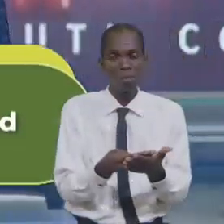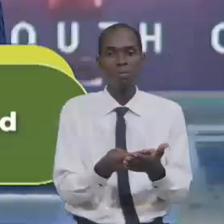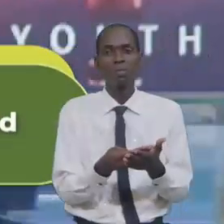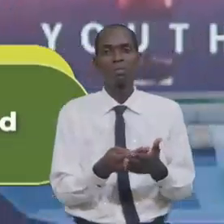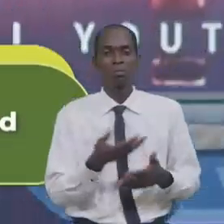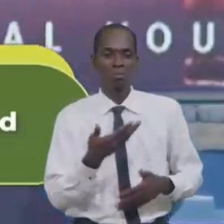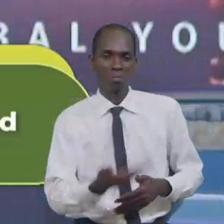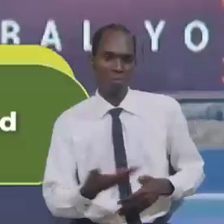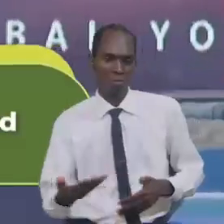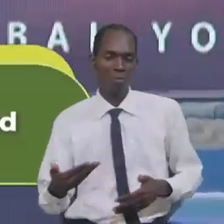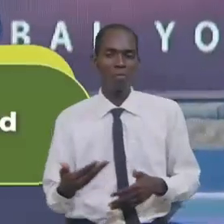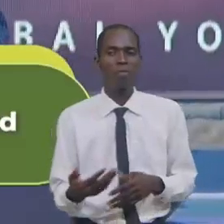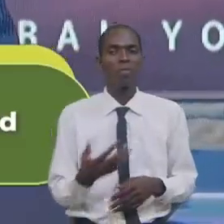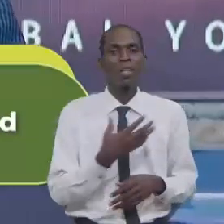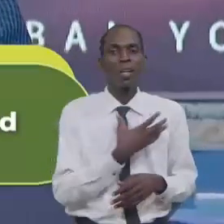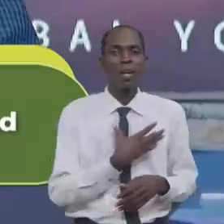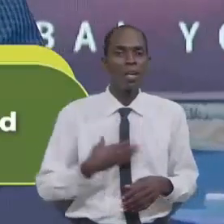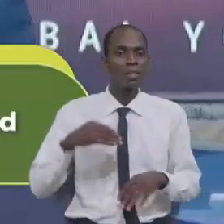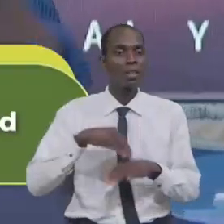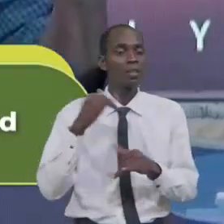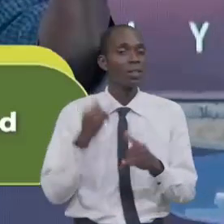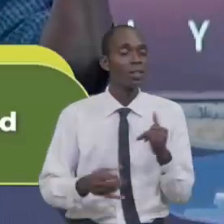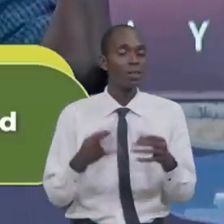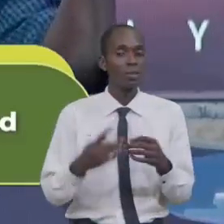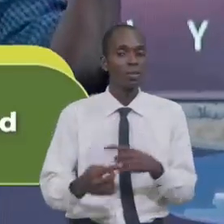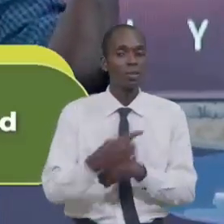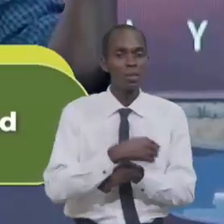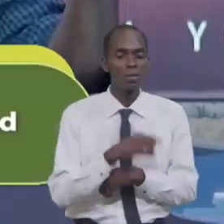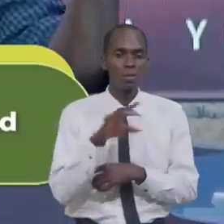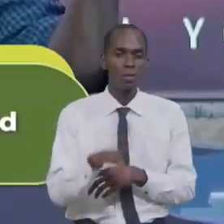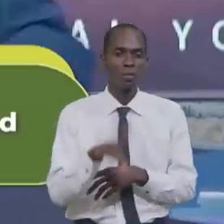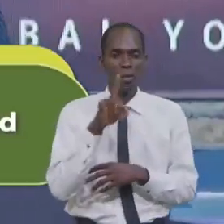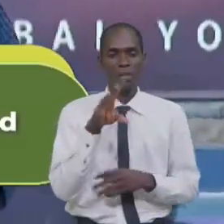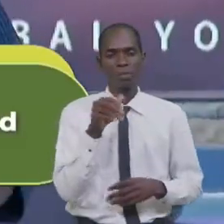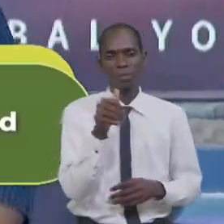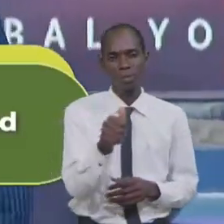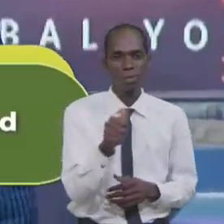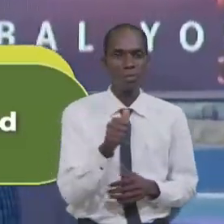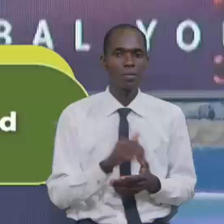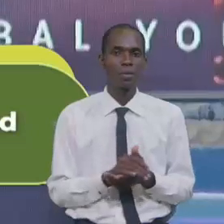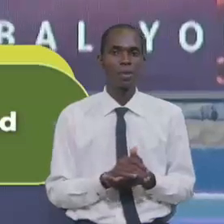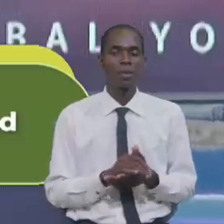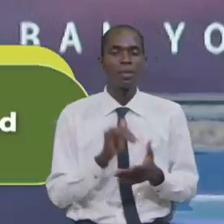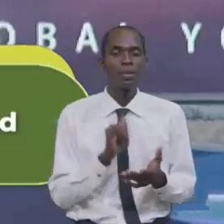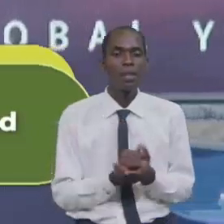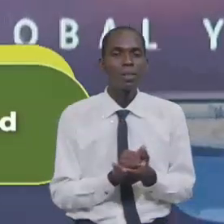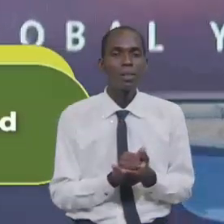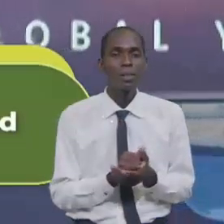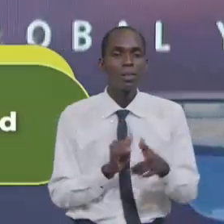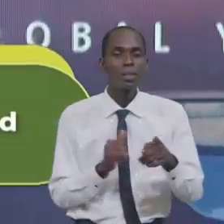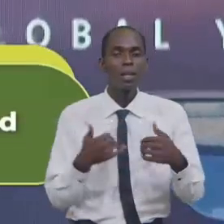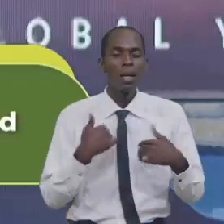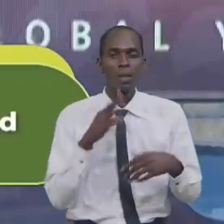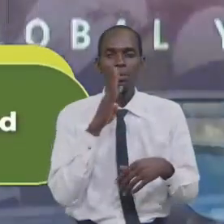materialism, and at the end of the day, he found himself that he had been a